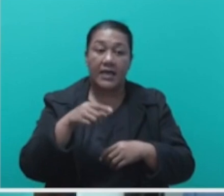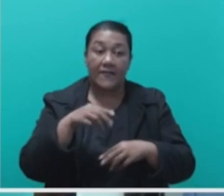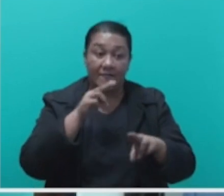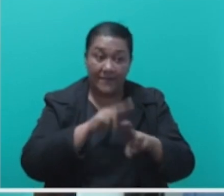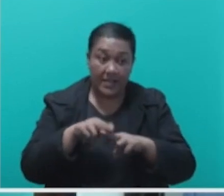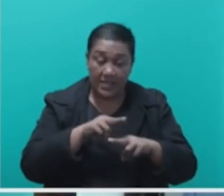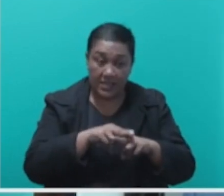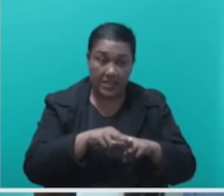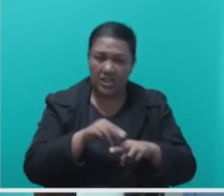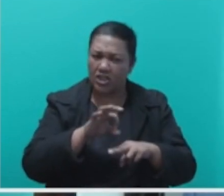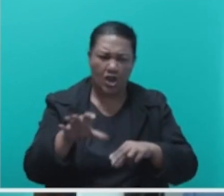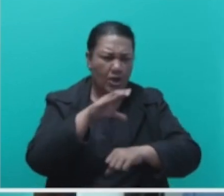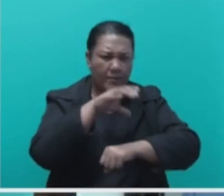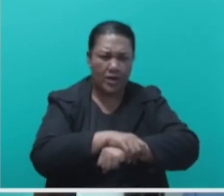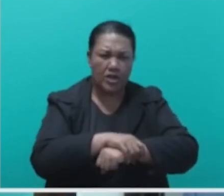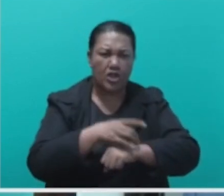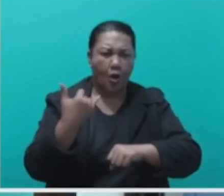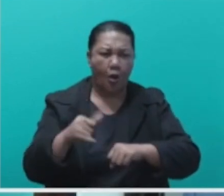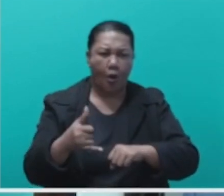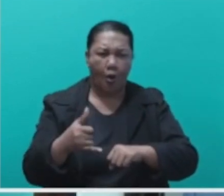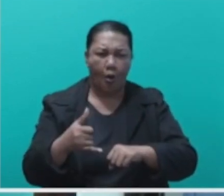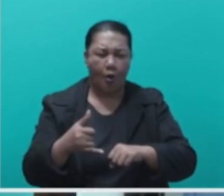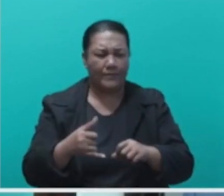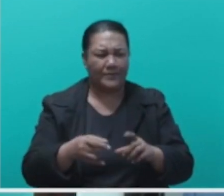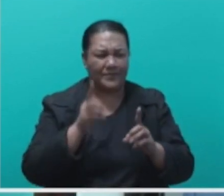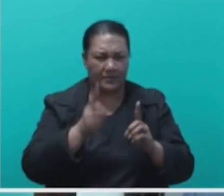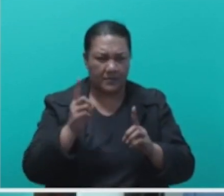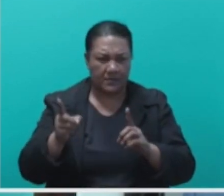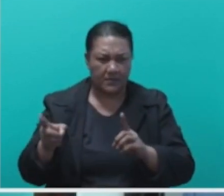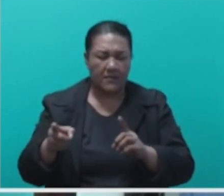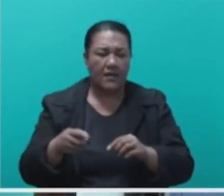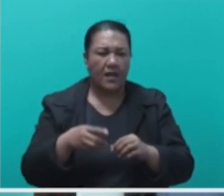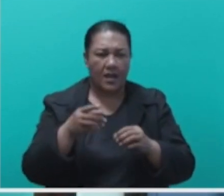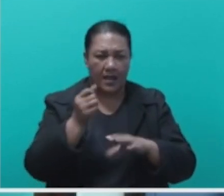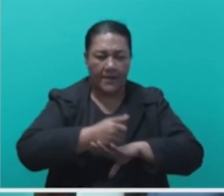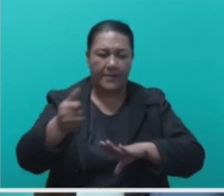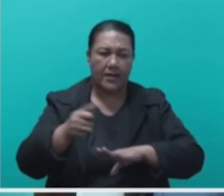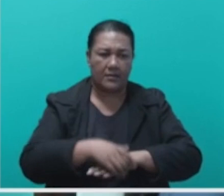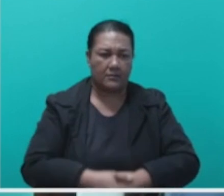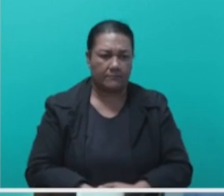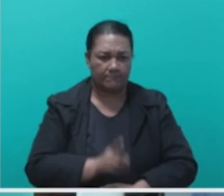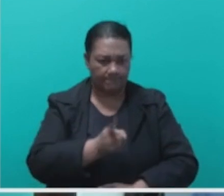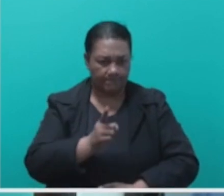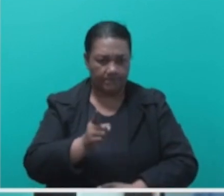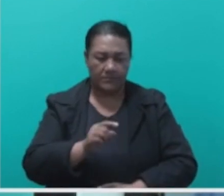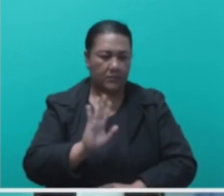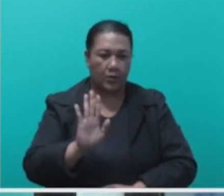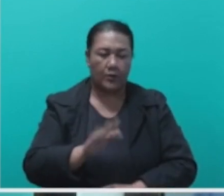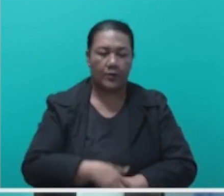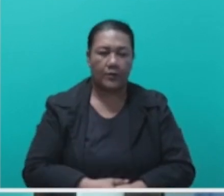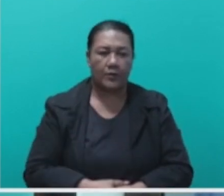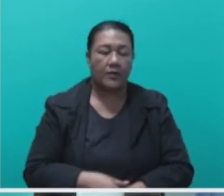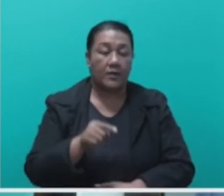or totalitarian state. Mr. Speaker, sir, there can be no returning to the dark days of tyranny